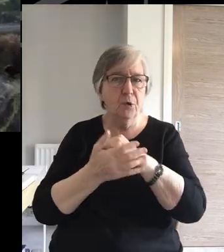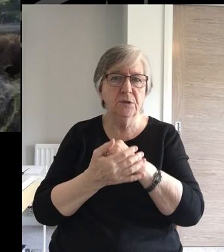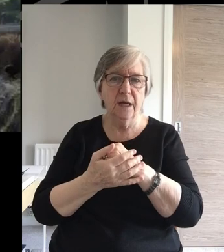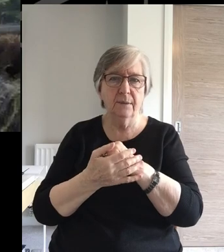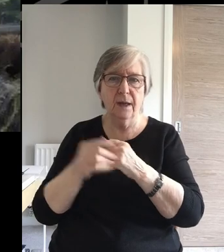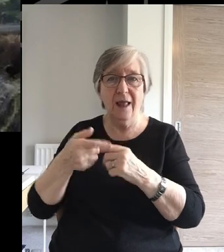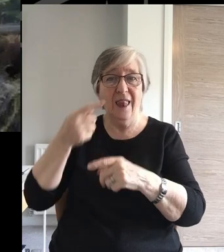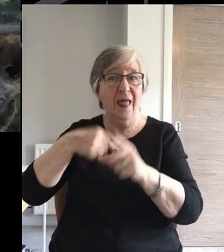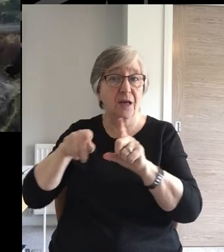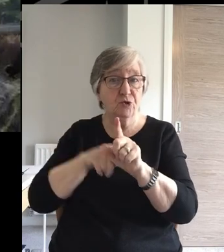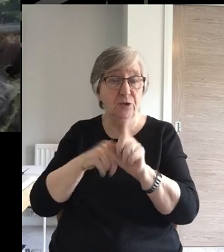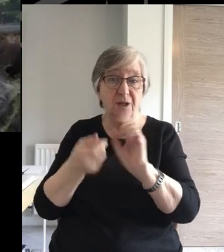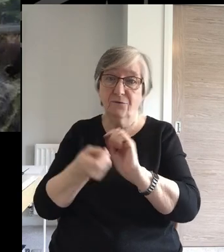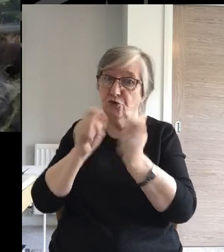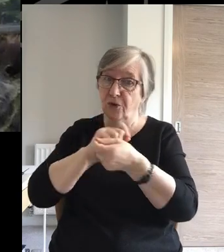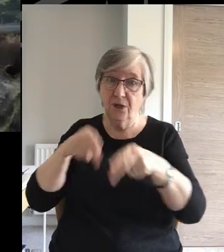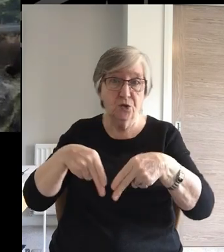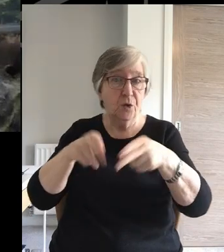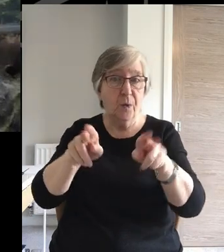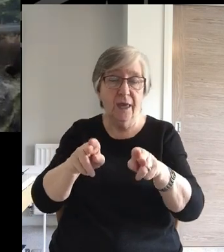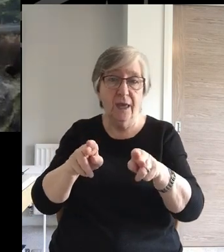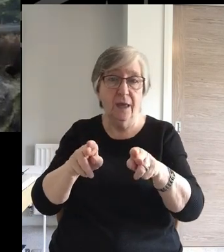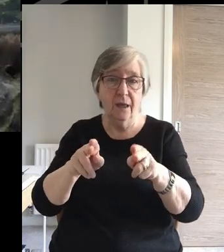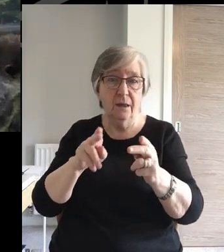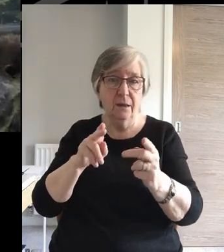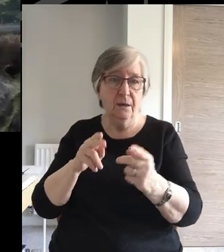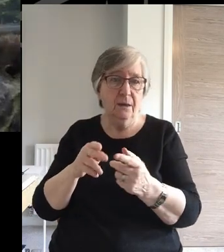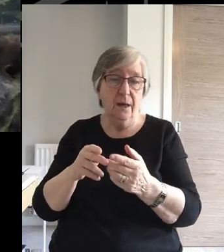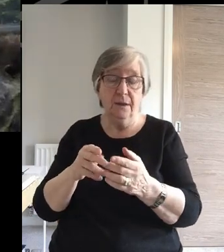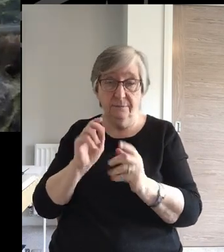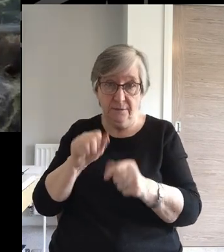changed the way that we do church, and whilst we look forward to